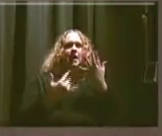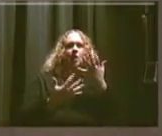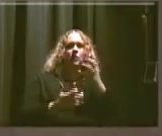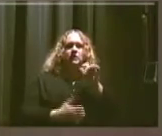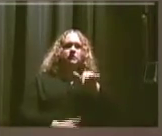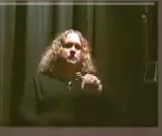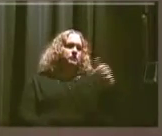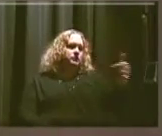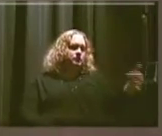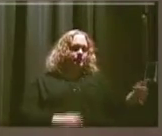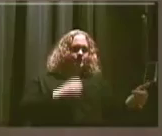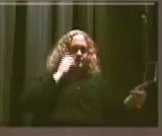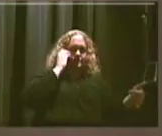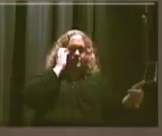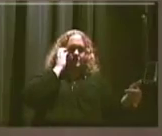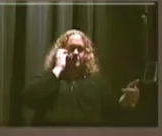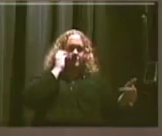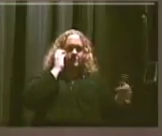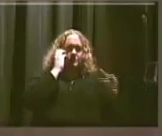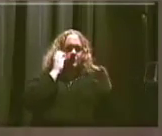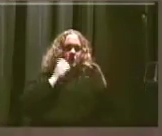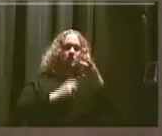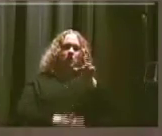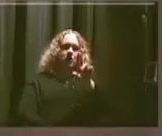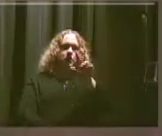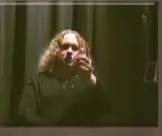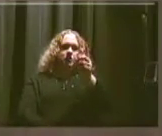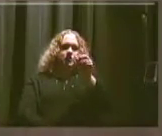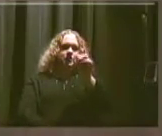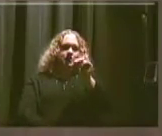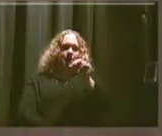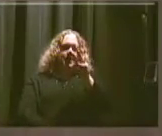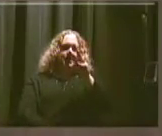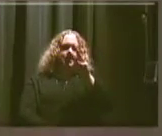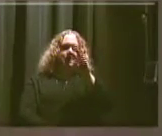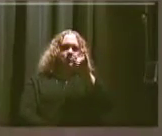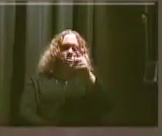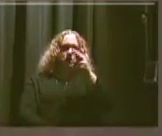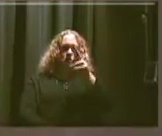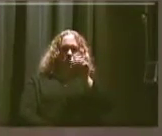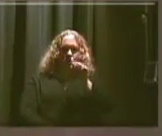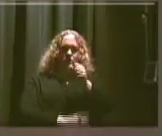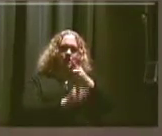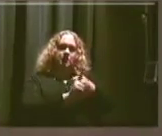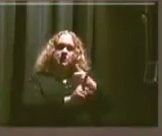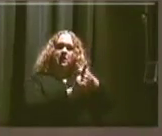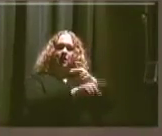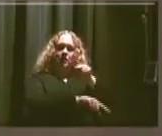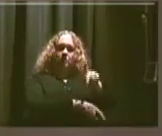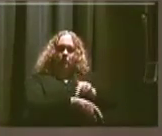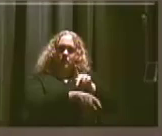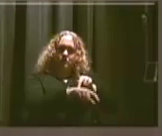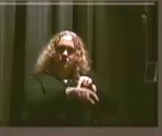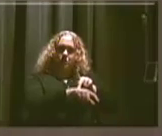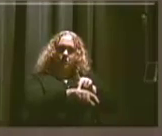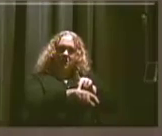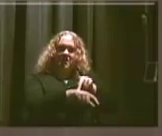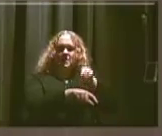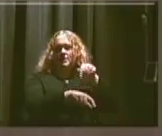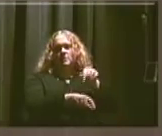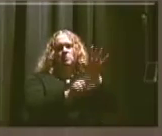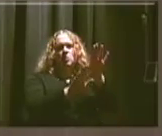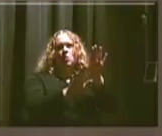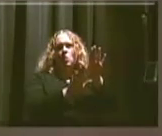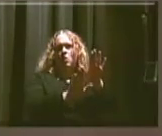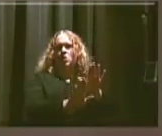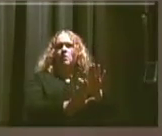over to Dr. Dan Withers, who is in fact the principal of this wonderful historic high school, and he's going to give you a